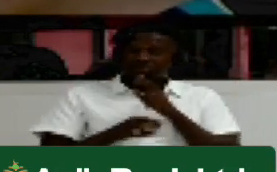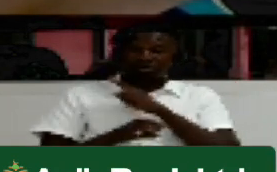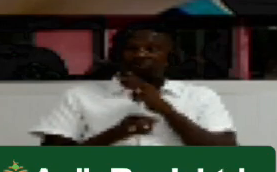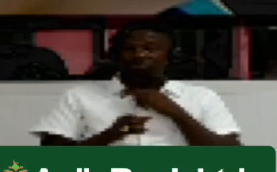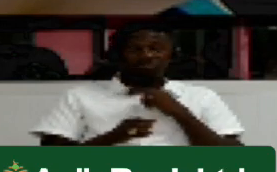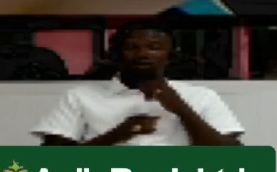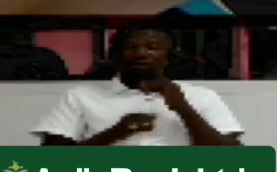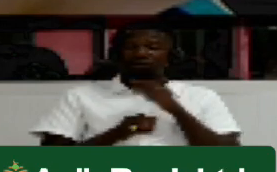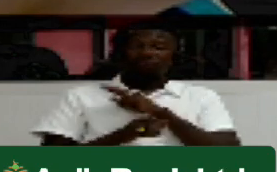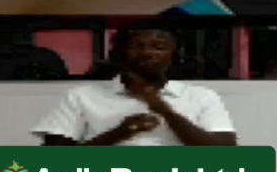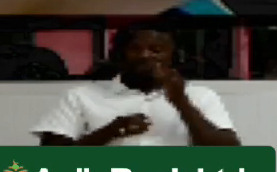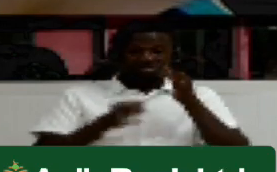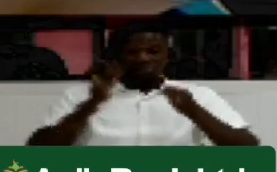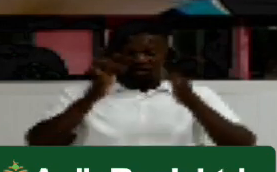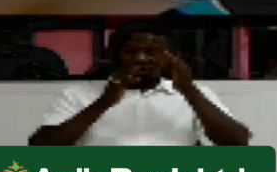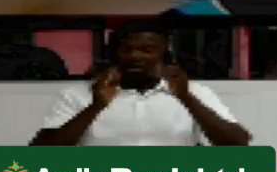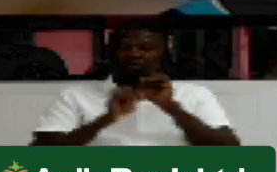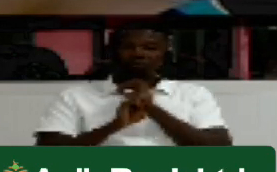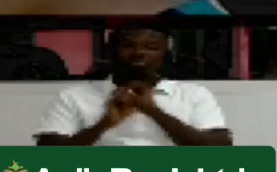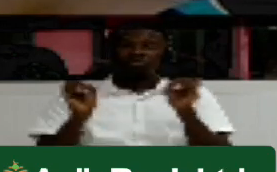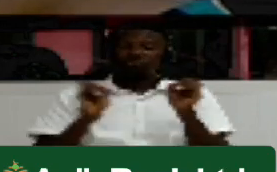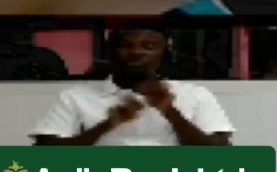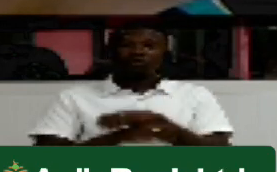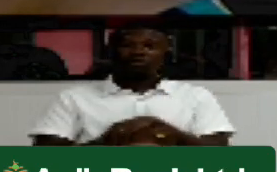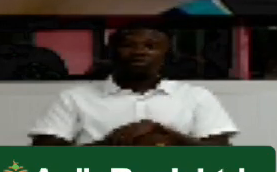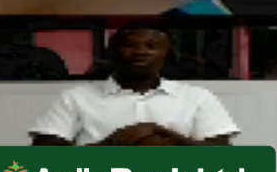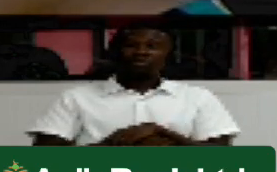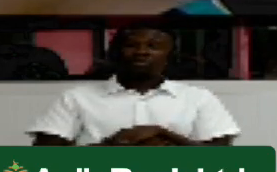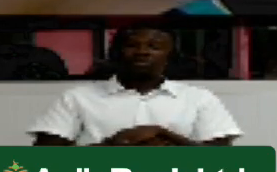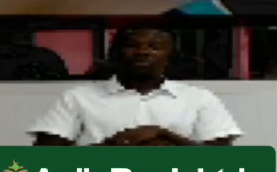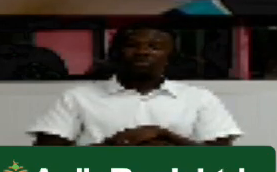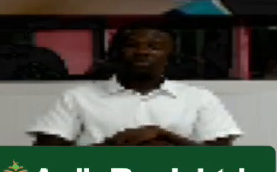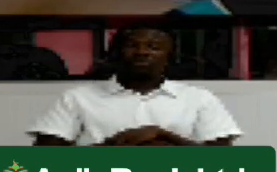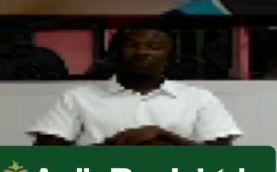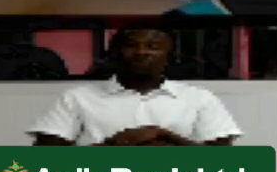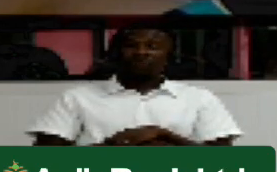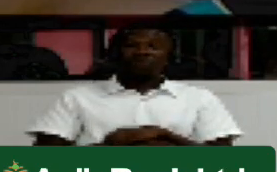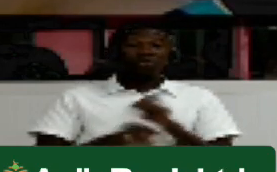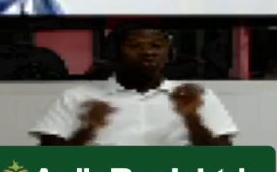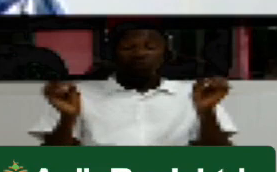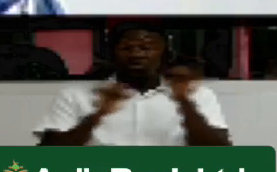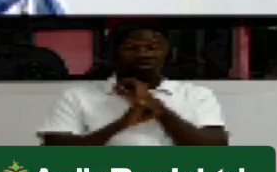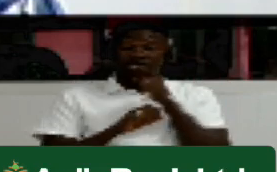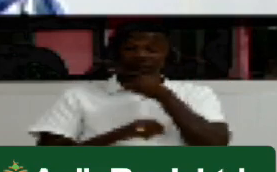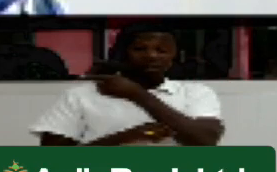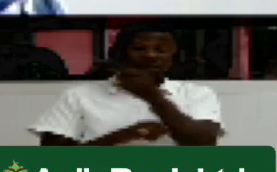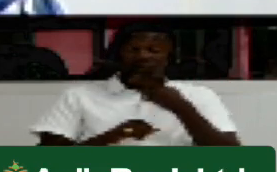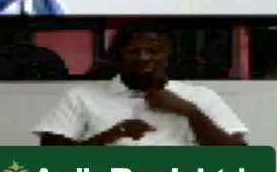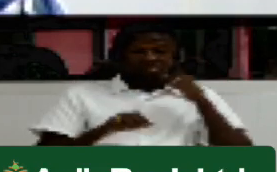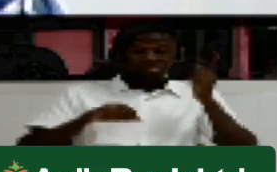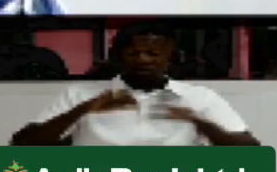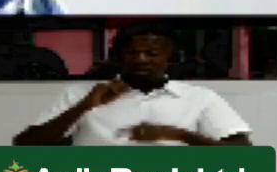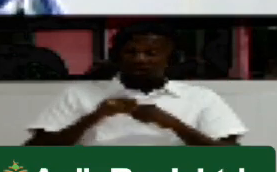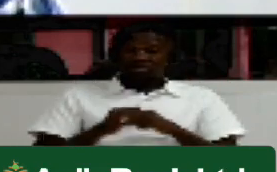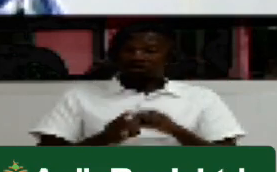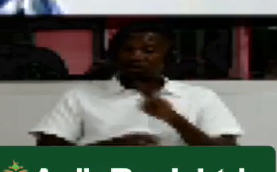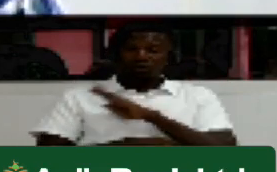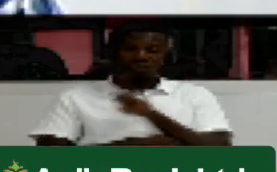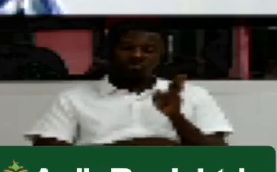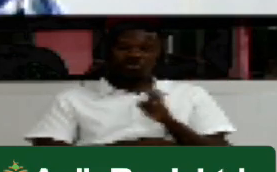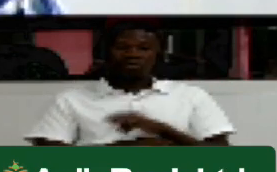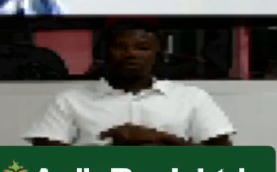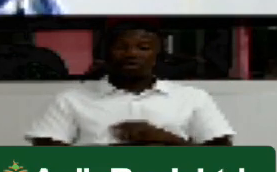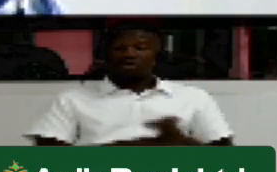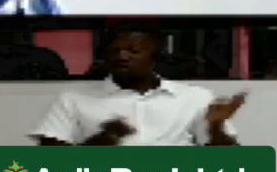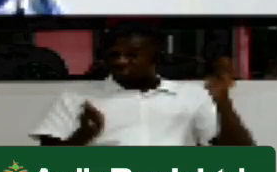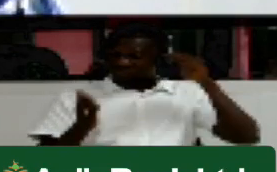that meted out the injuries that you had on you, none of them were prosecuted? No. And to date, no one has